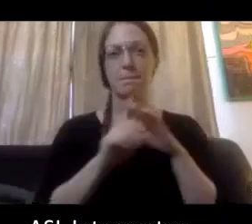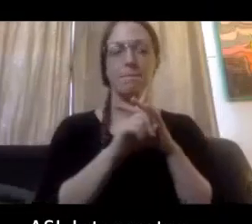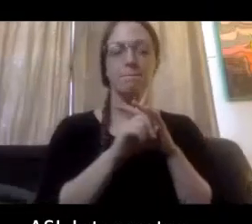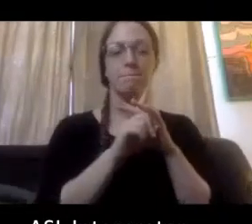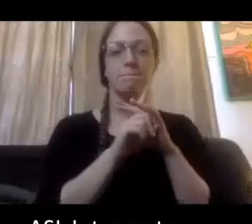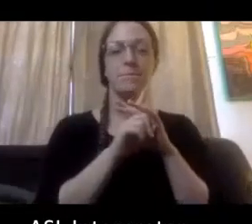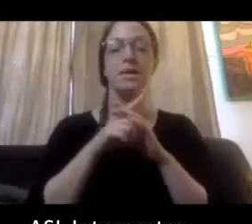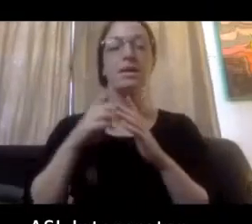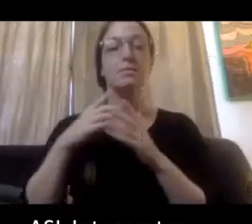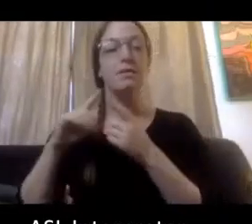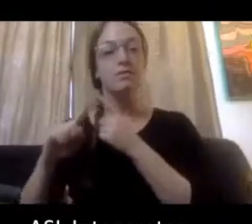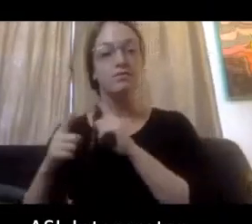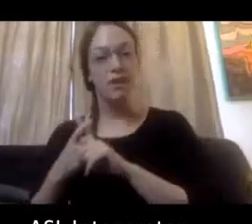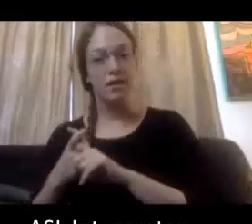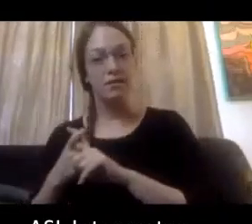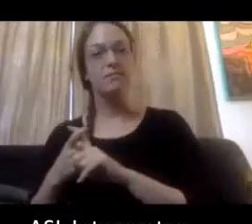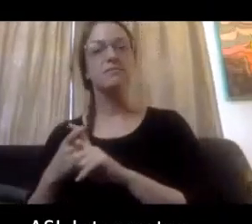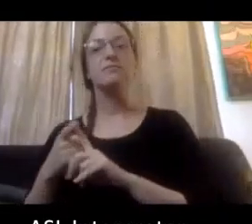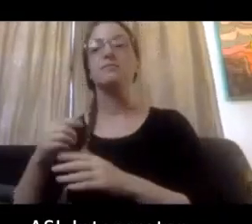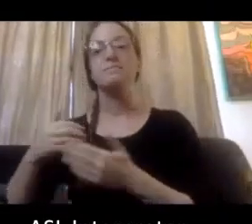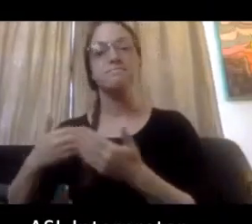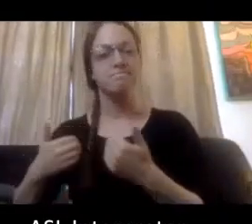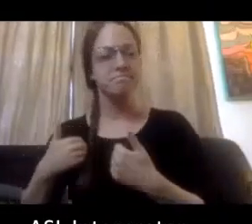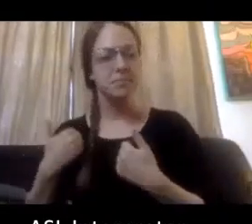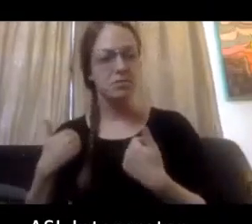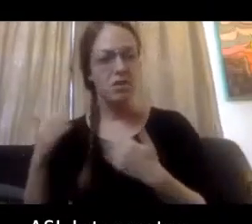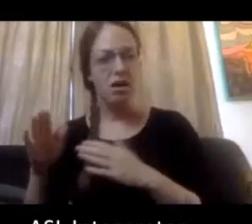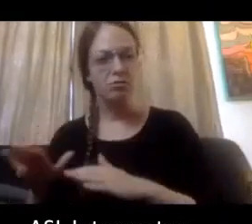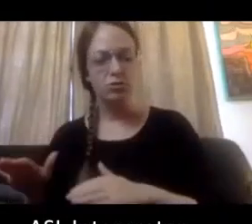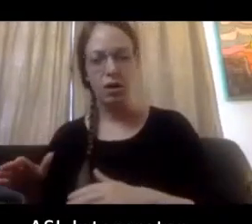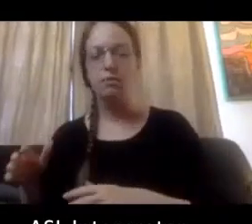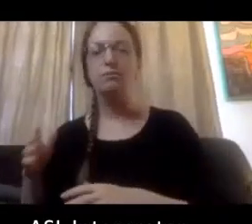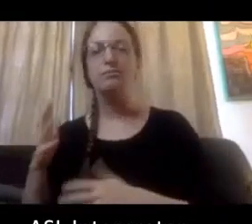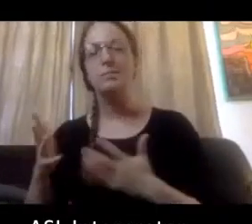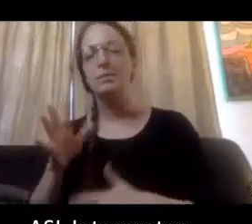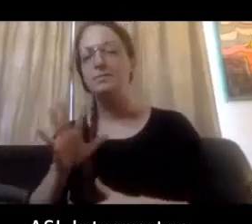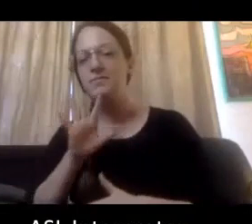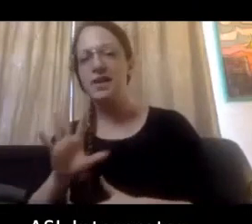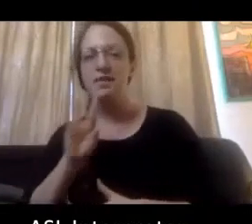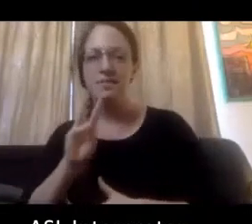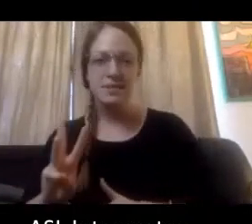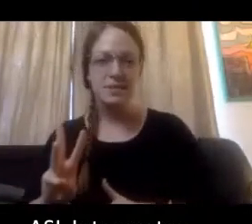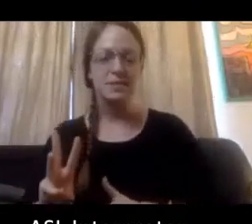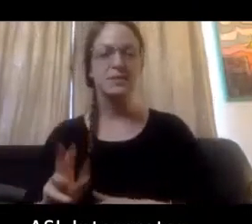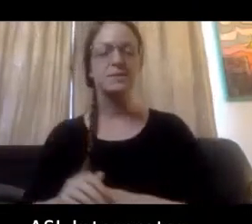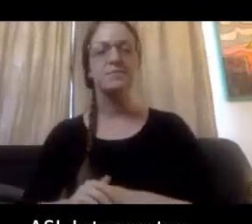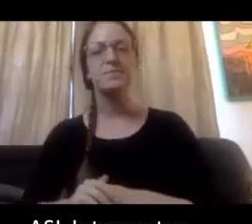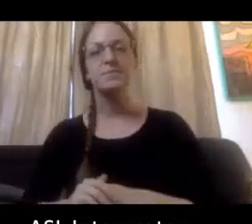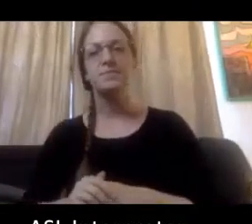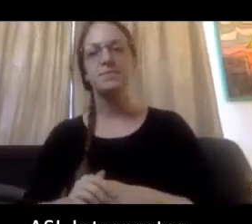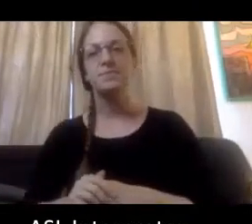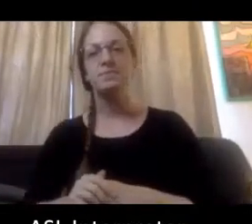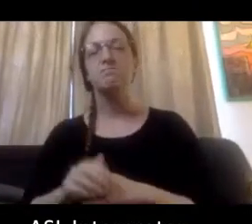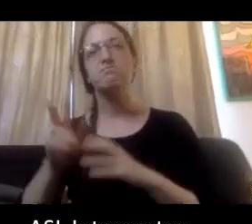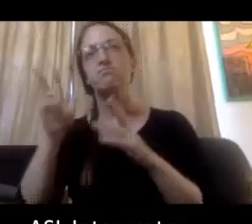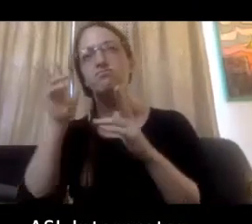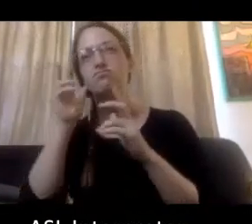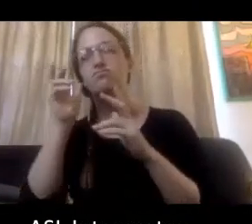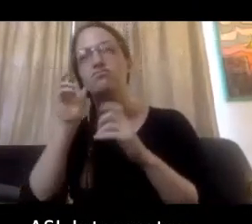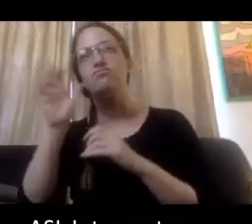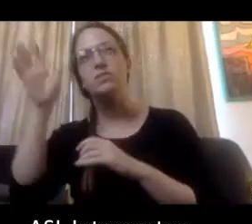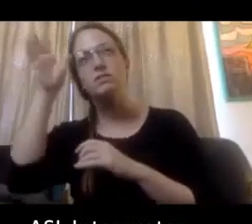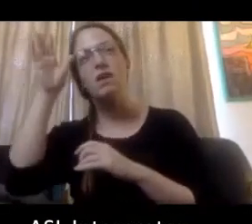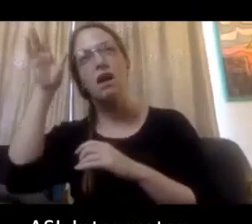mine had a small child, and he was probably maybe 5 or 6, and it was his birthday. And he used to listen to his dad play these games, and it was sort